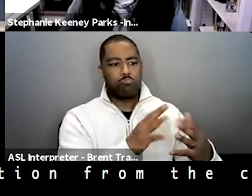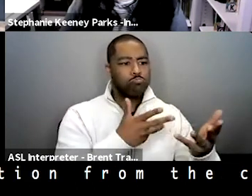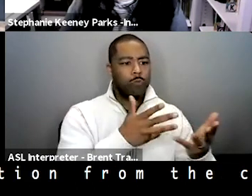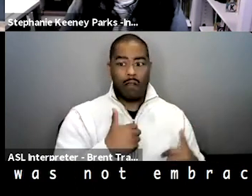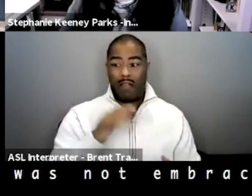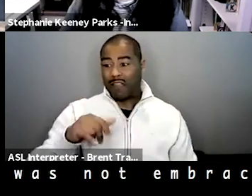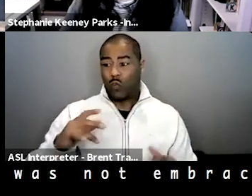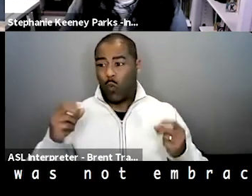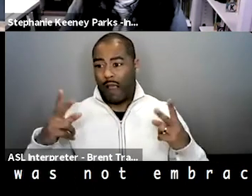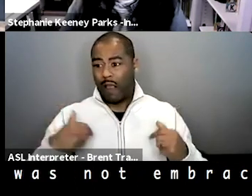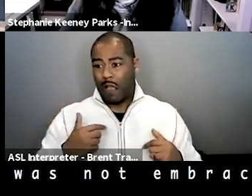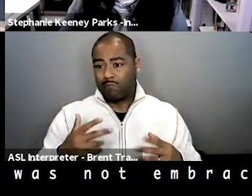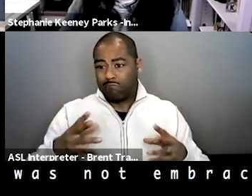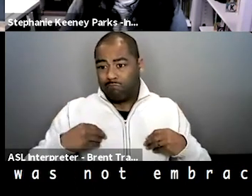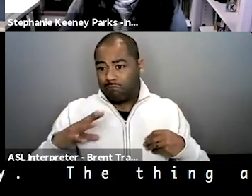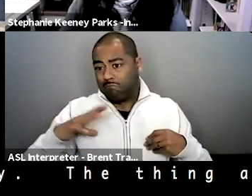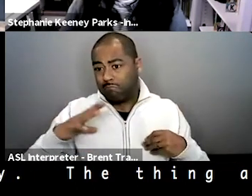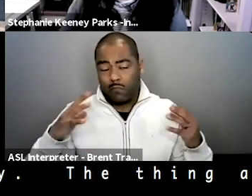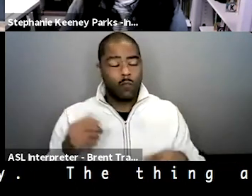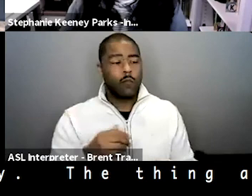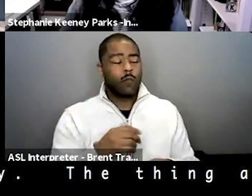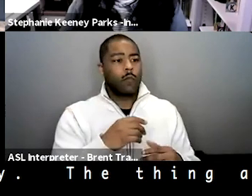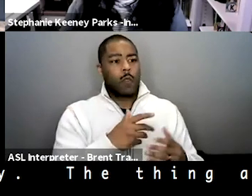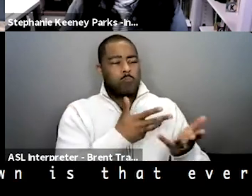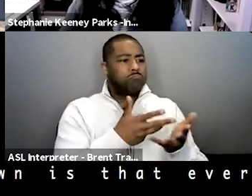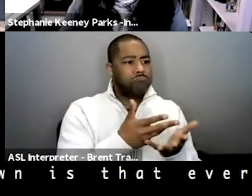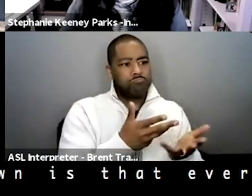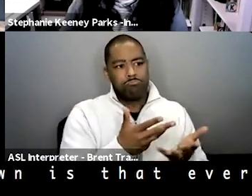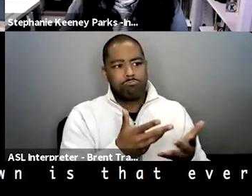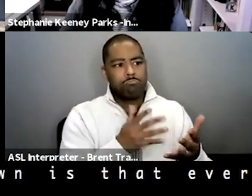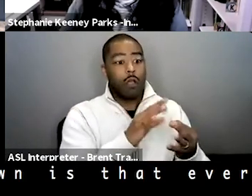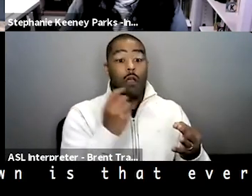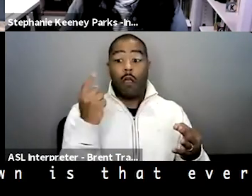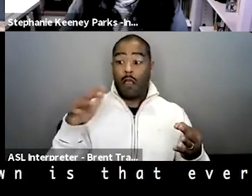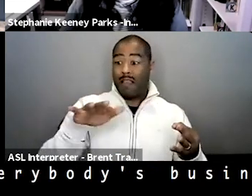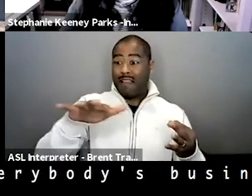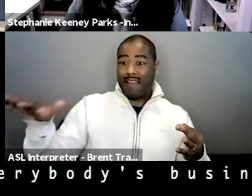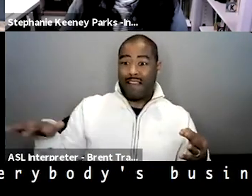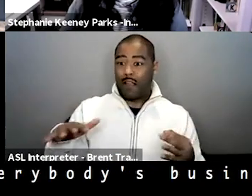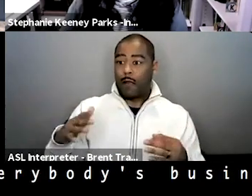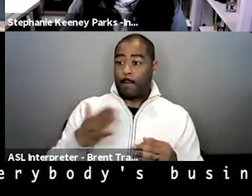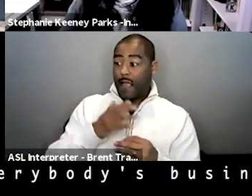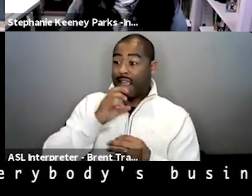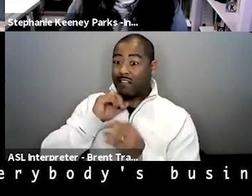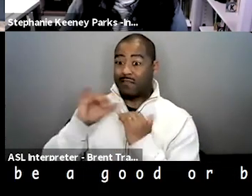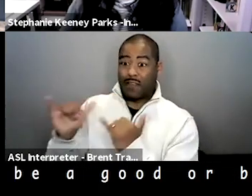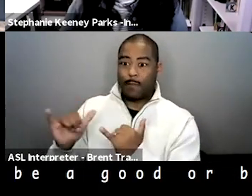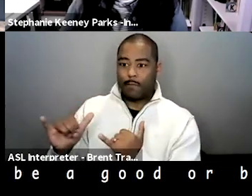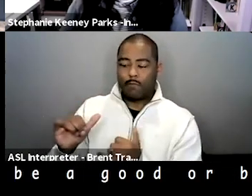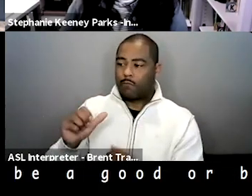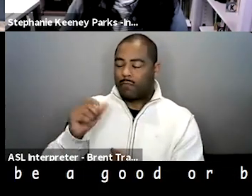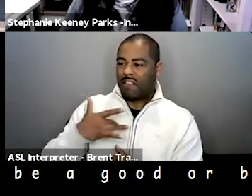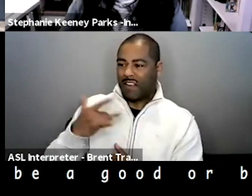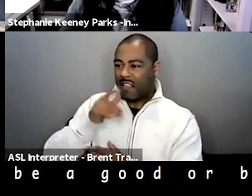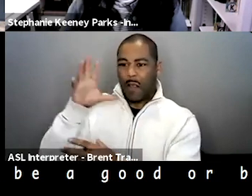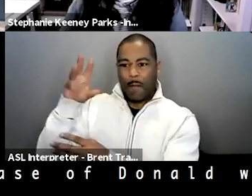isolation from the community here, I would say. I was not embraced by the community because the thing about a small town is that everybody